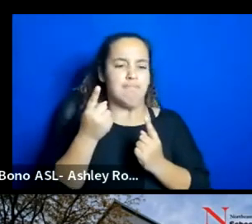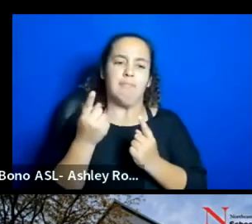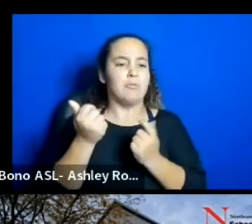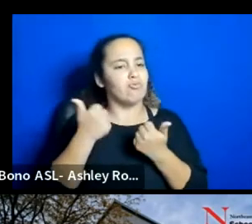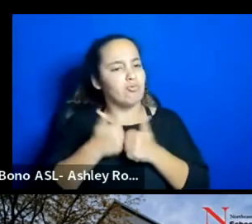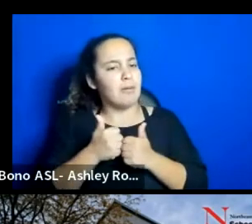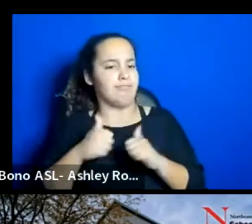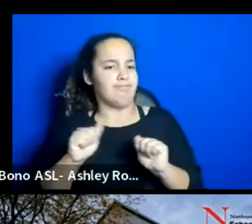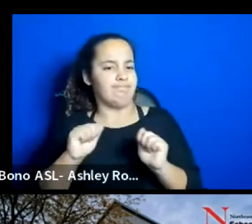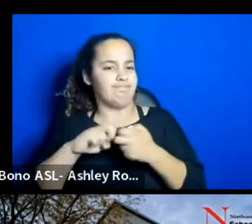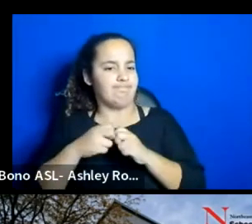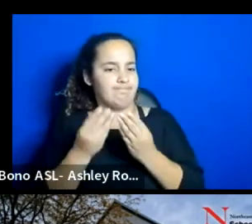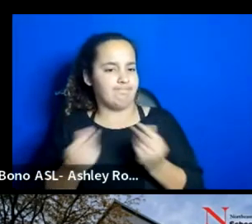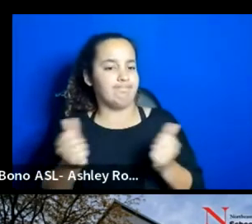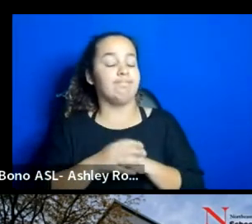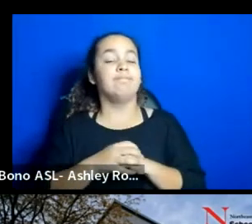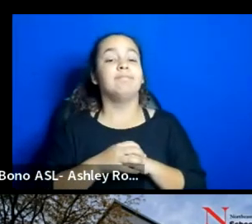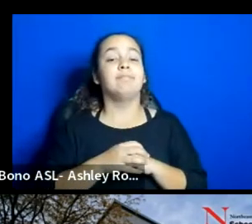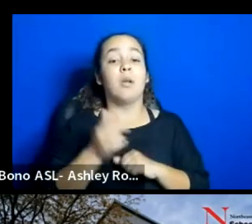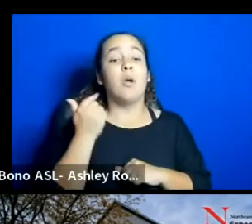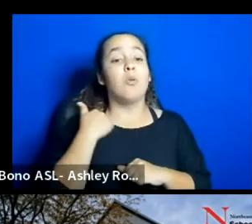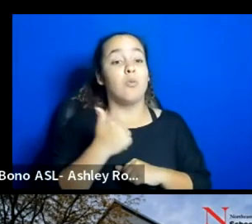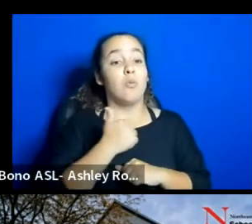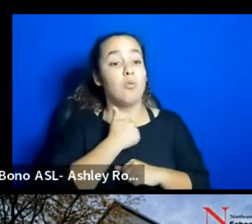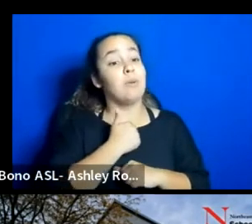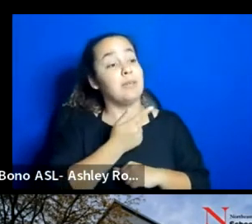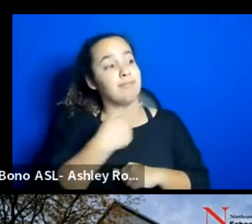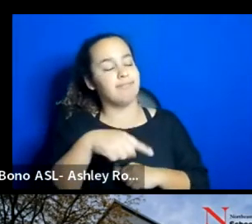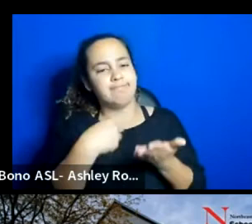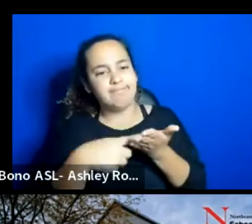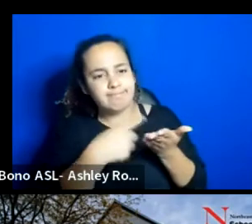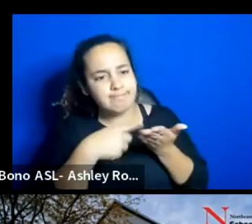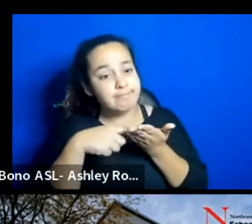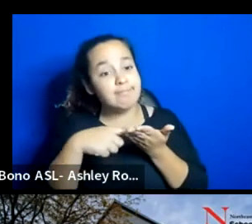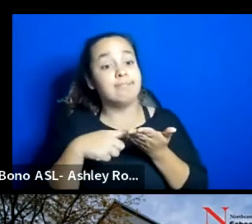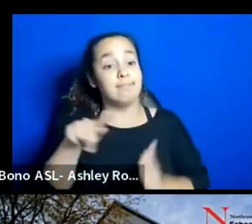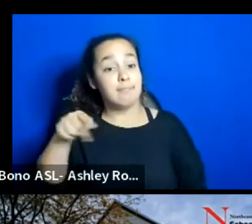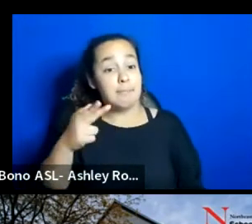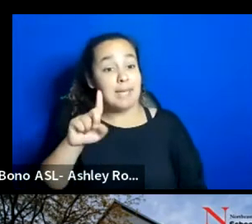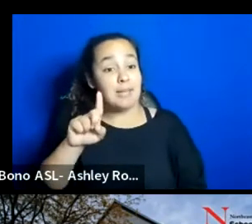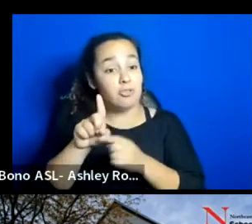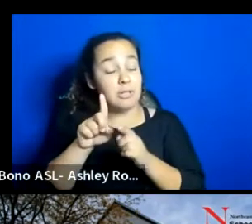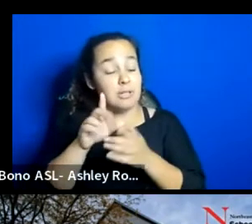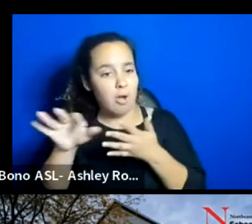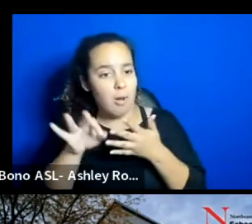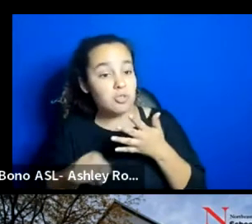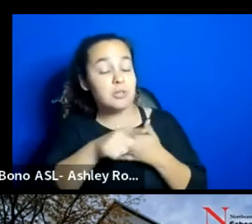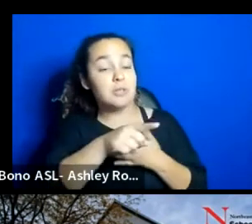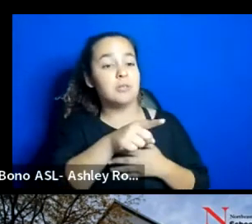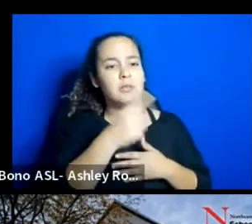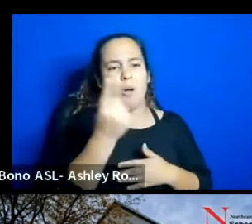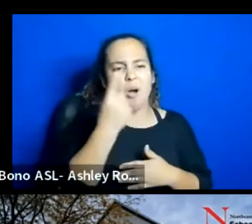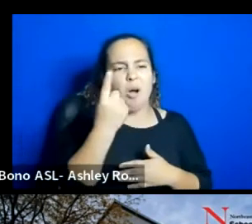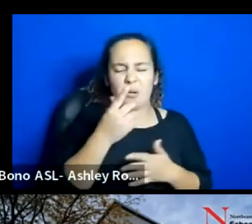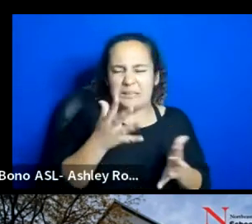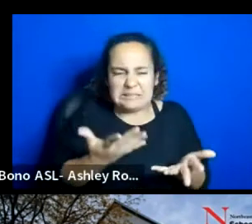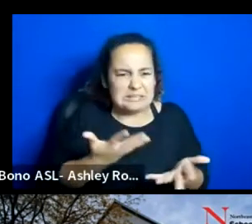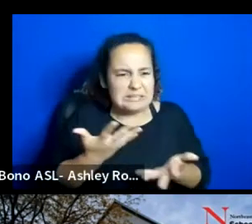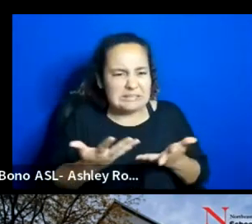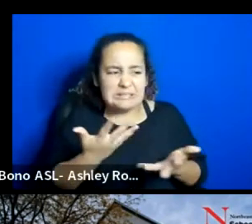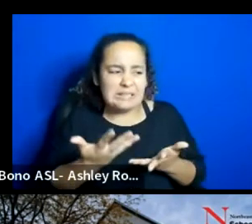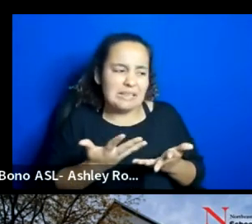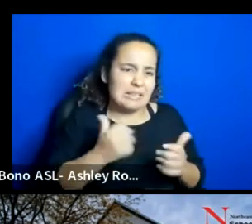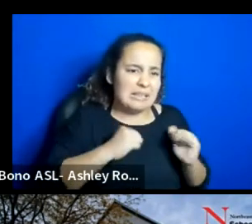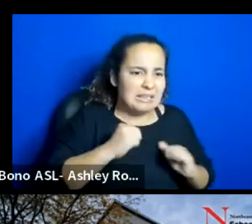and received the university medal, and we spent a lot of time talking about PhD options. And he was always torn between studying in law or theatre